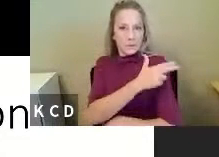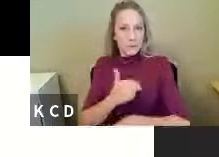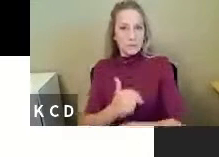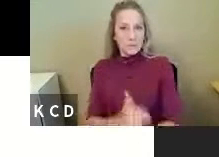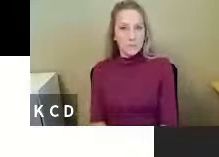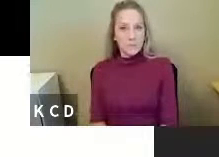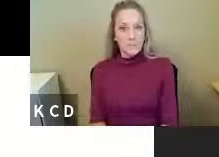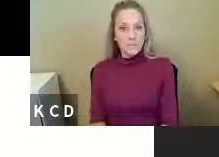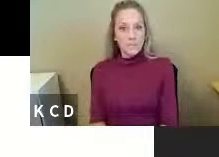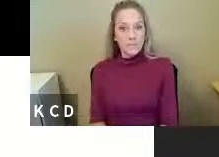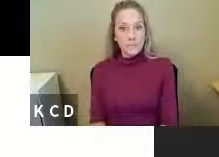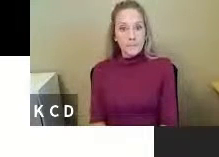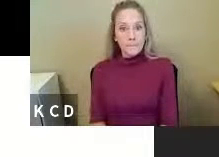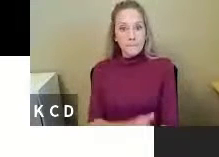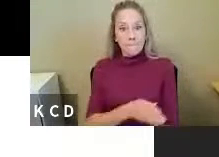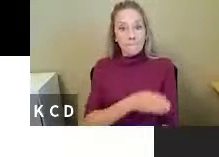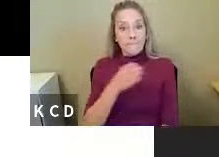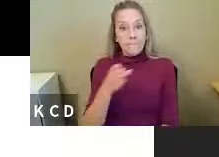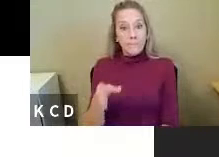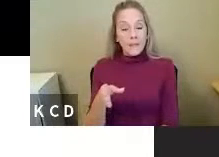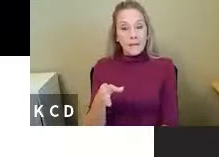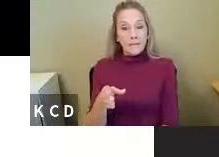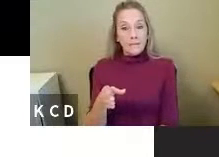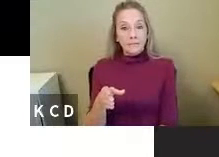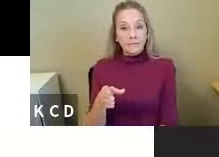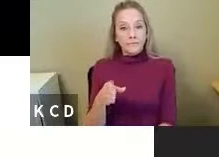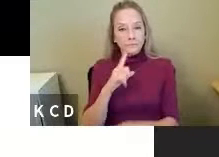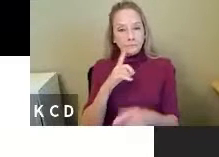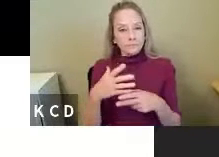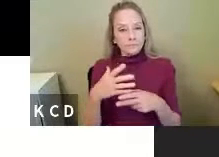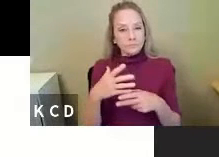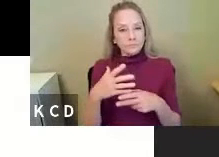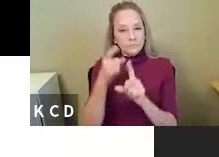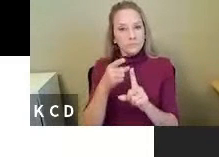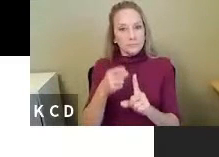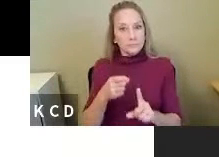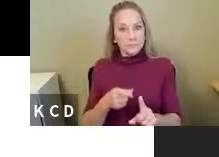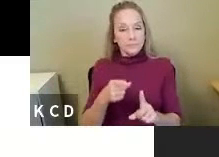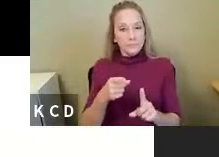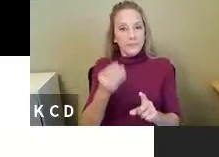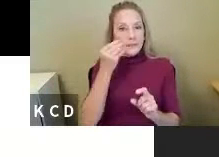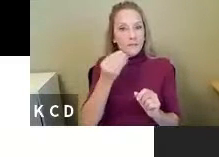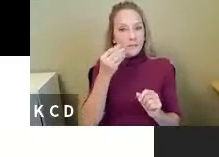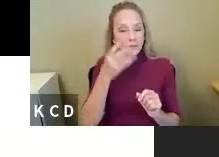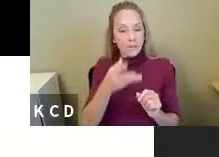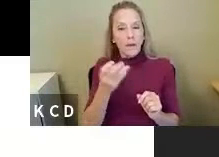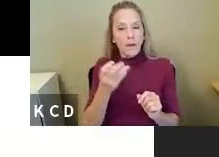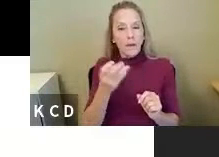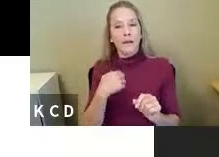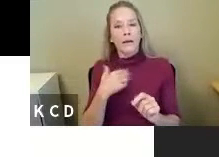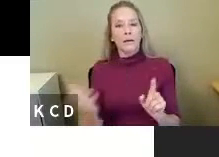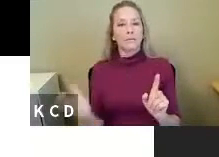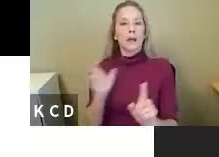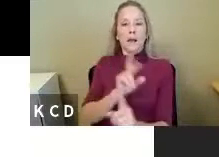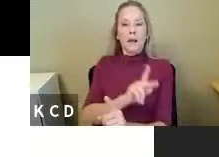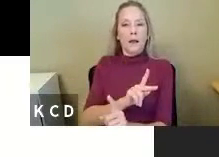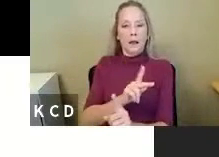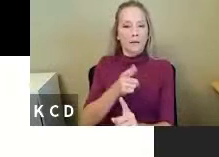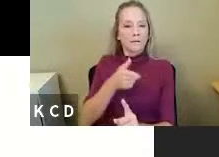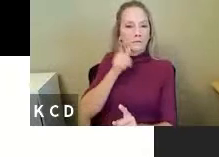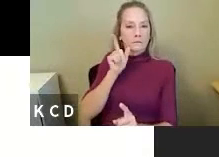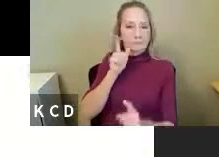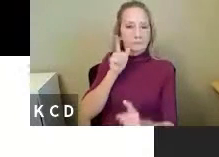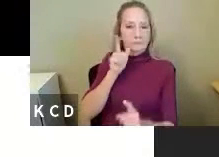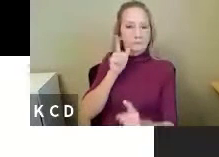please. So to kind of wrap up some key data points, and then I'll speak to where we wrapped up the prior discussion,